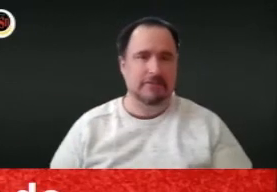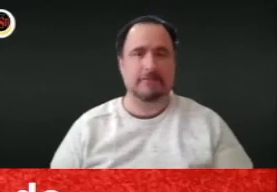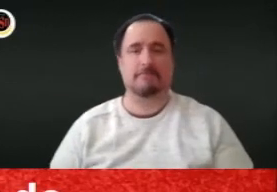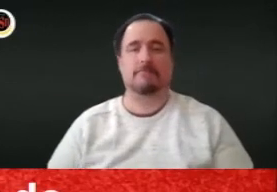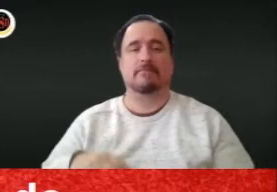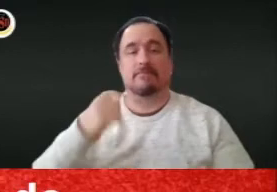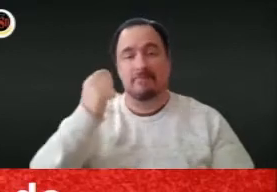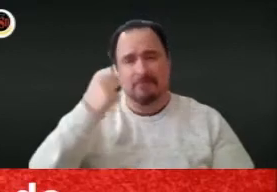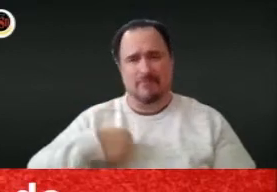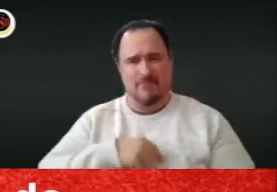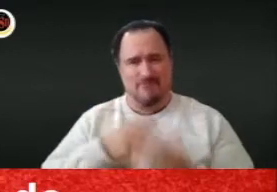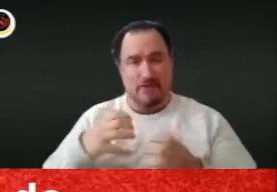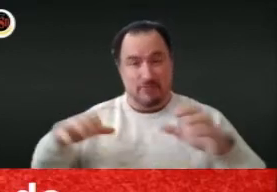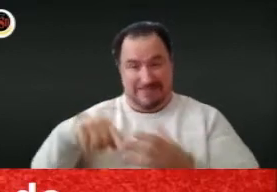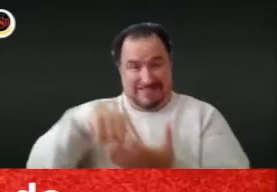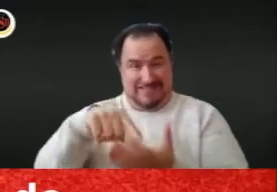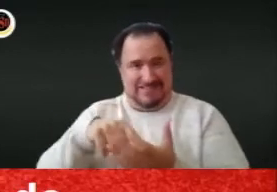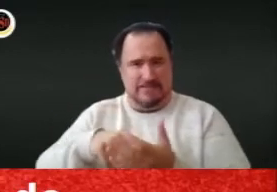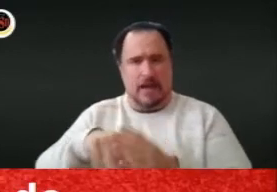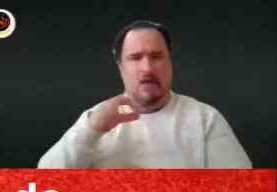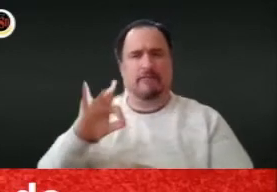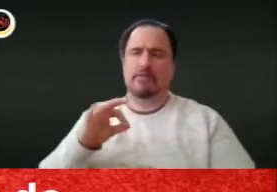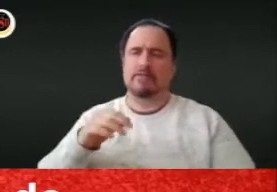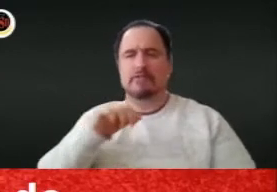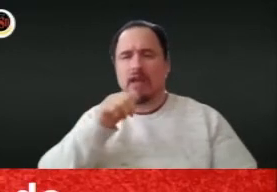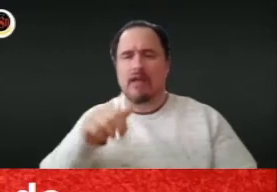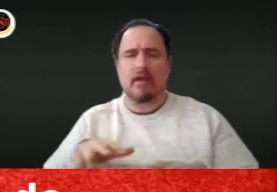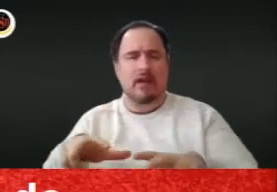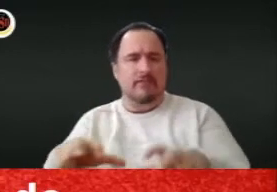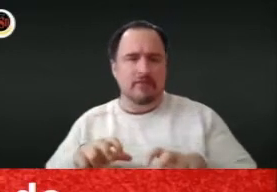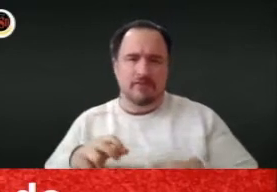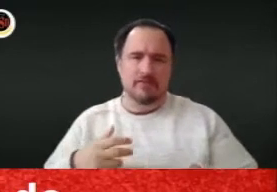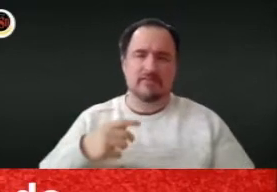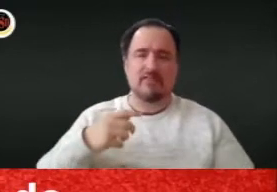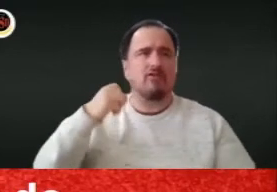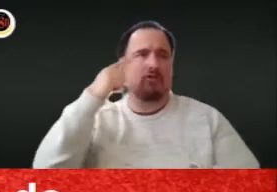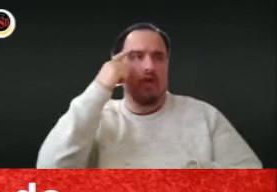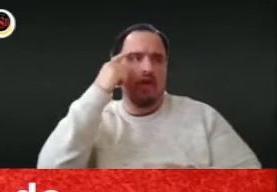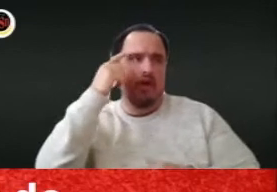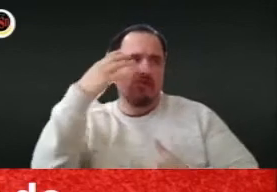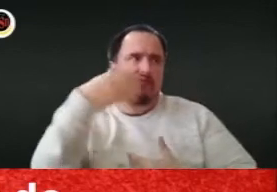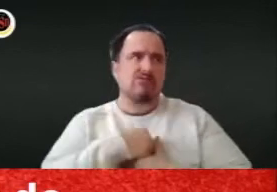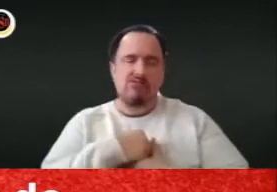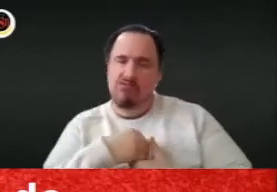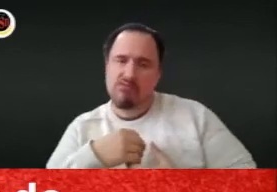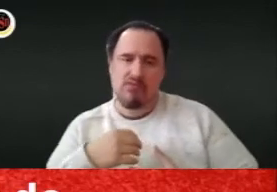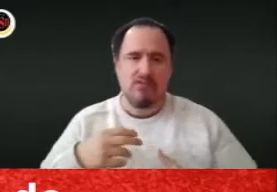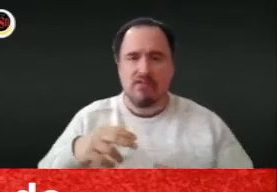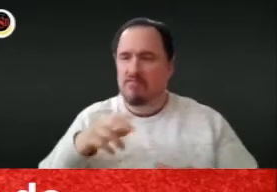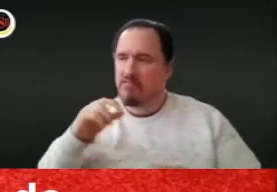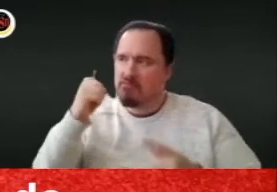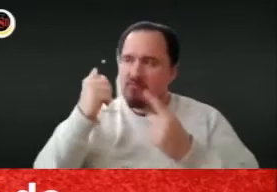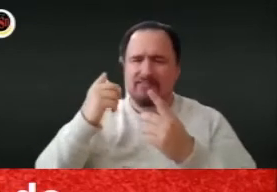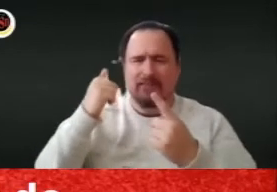the different ways we can participate in the community. So no money is given into this. I know some of you might be